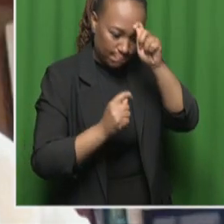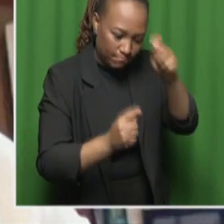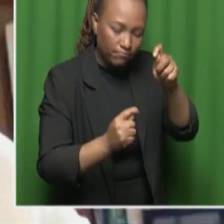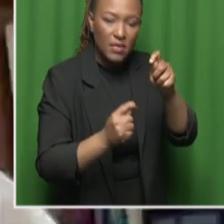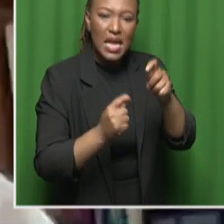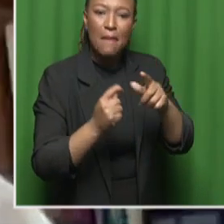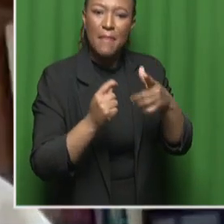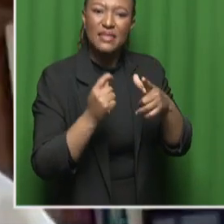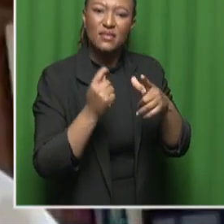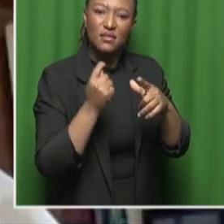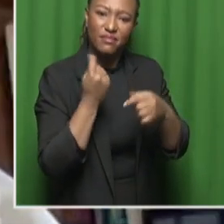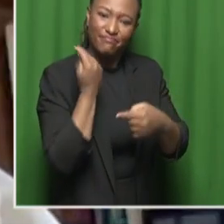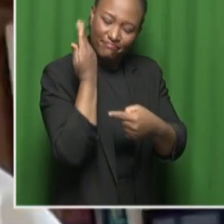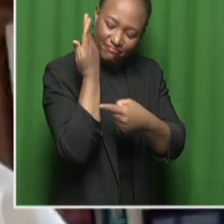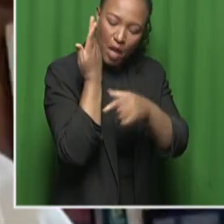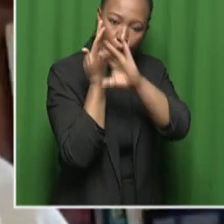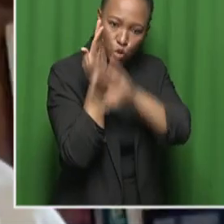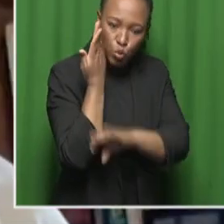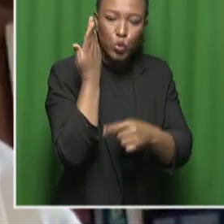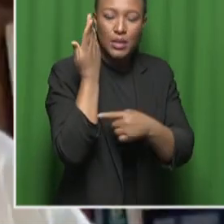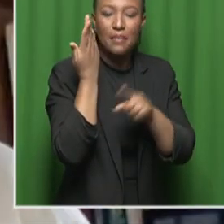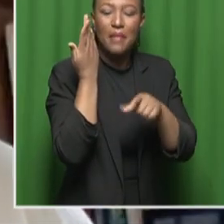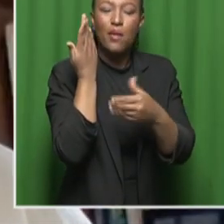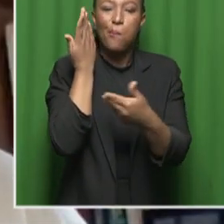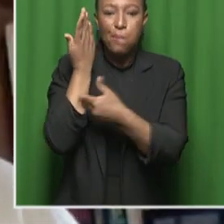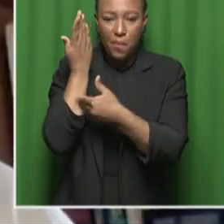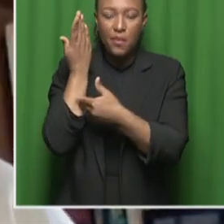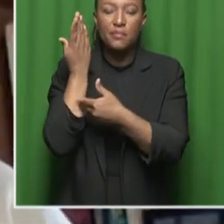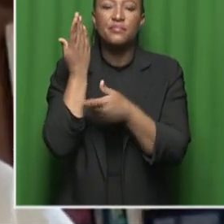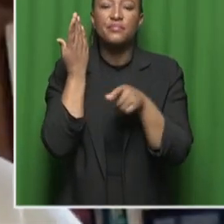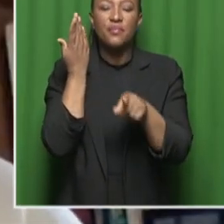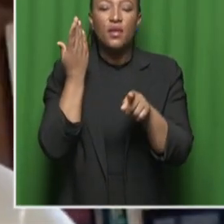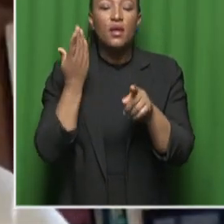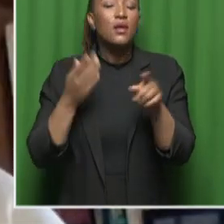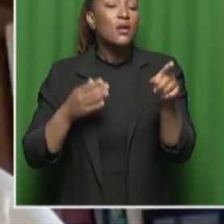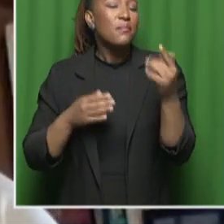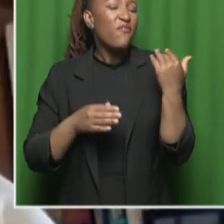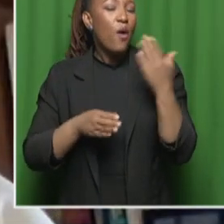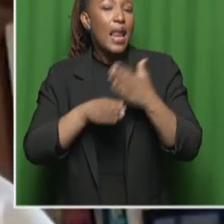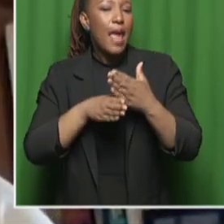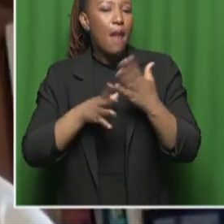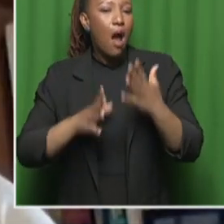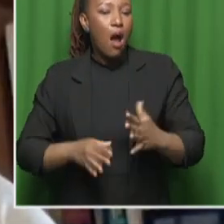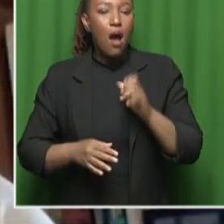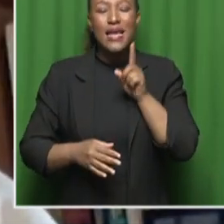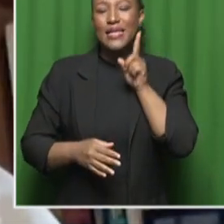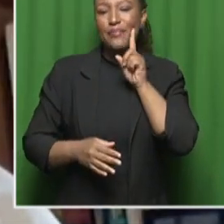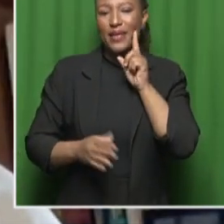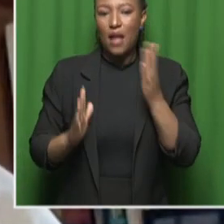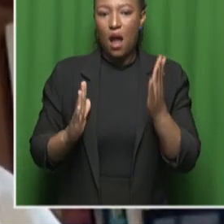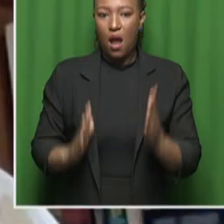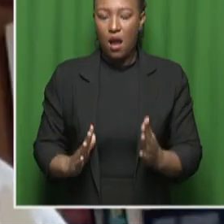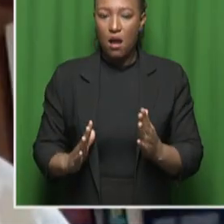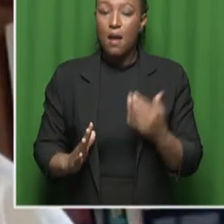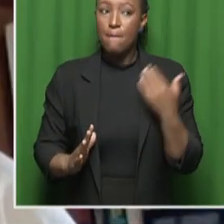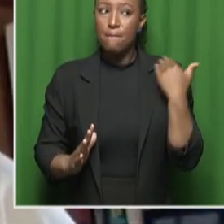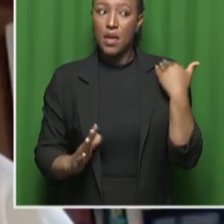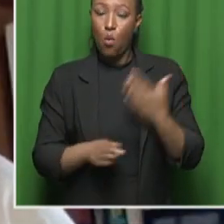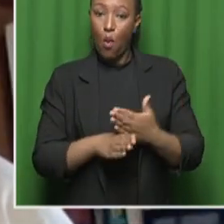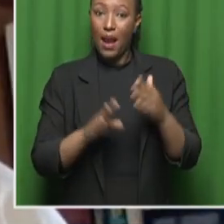added to by employers, and made sure that we had labor inspectors. When I was working at Department of Labor, we made sure that